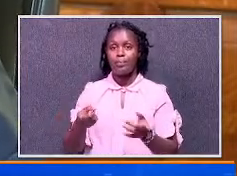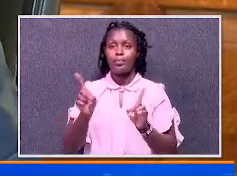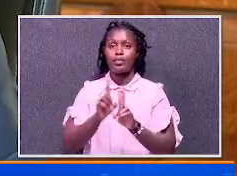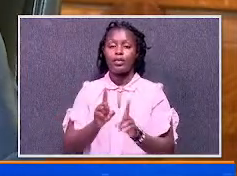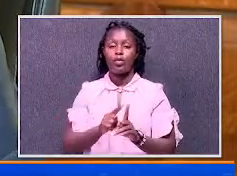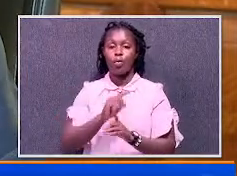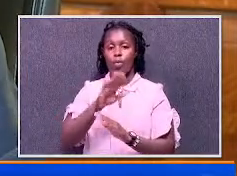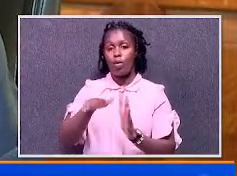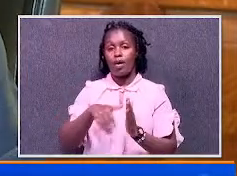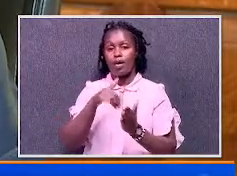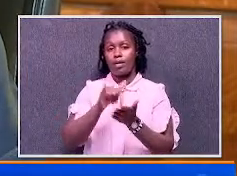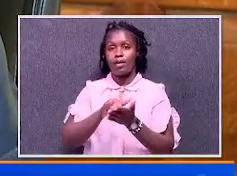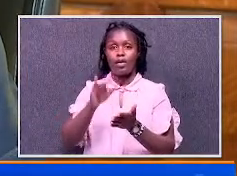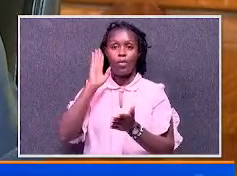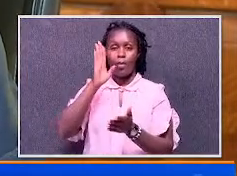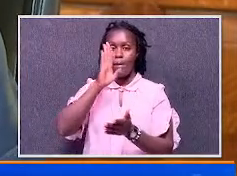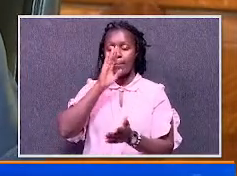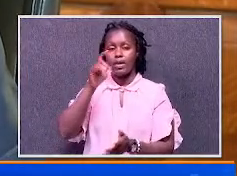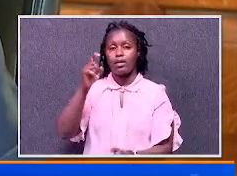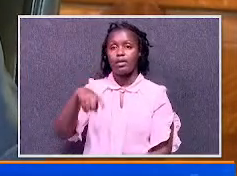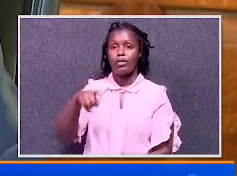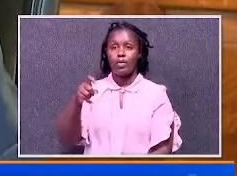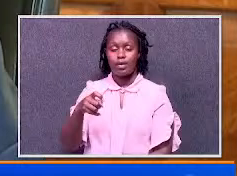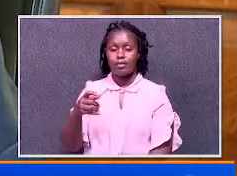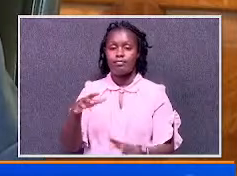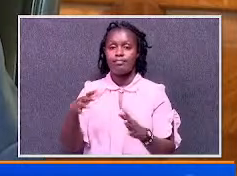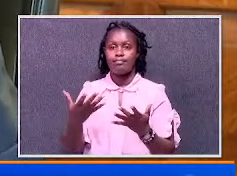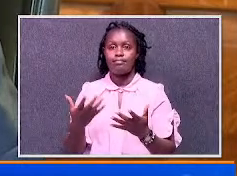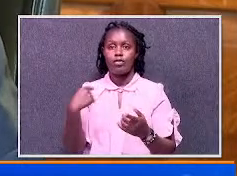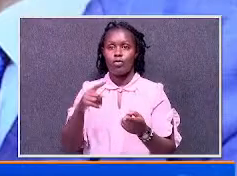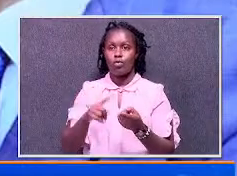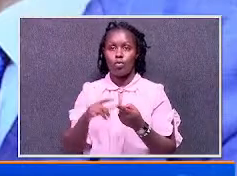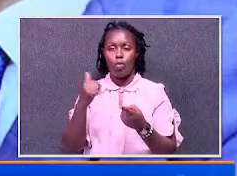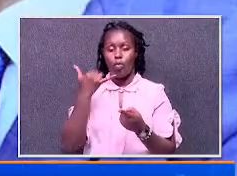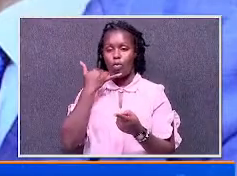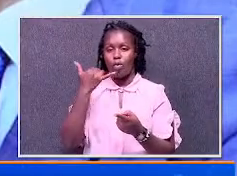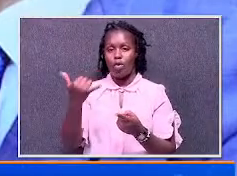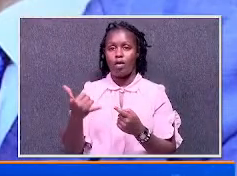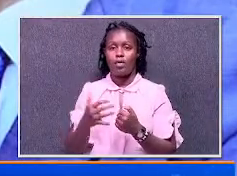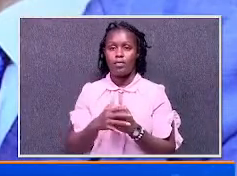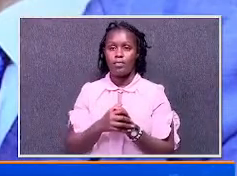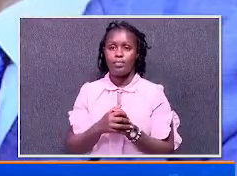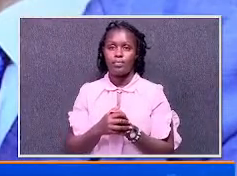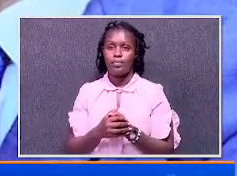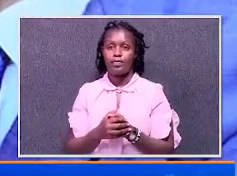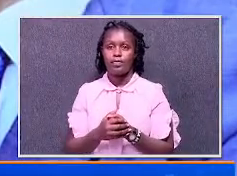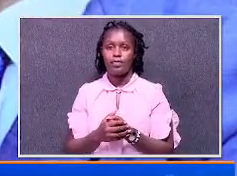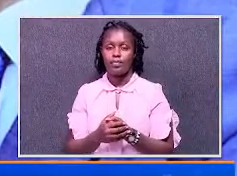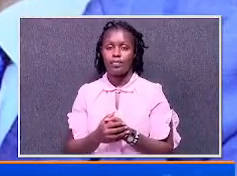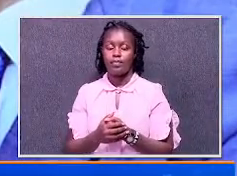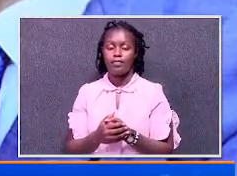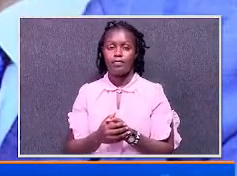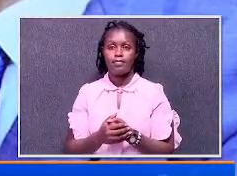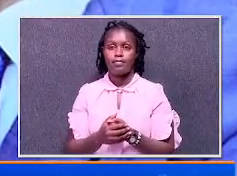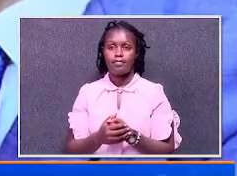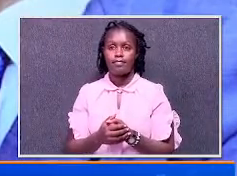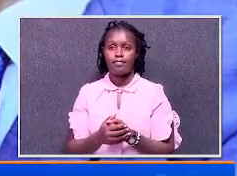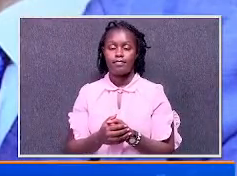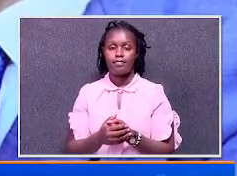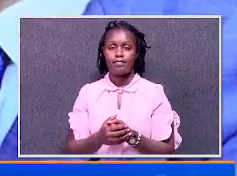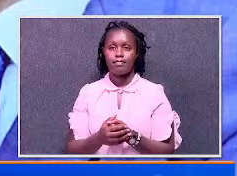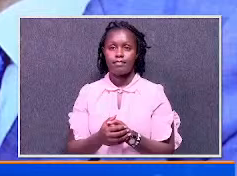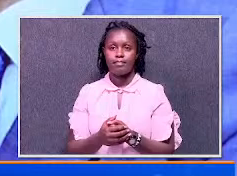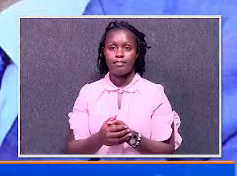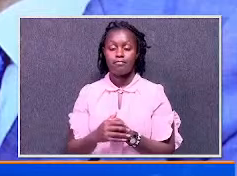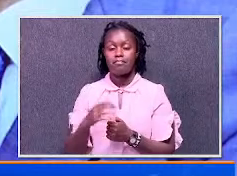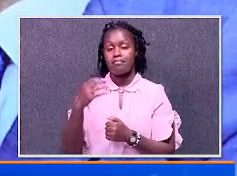and all that will be required is to dial a code. And now to some ugali matters. A day after